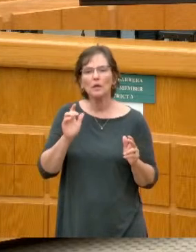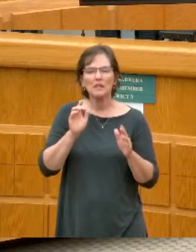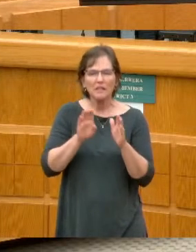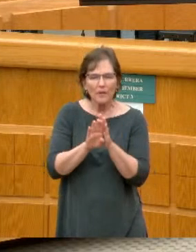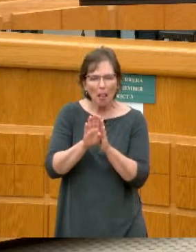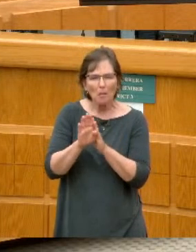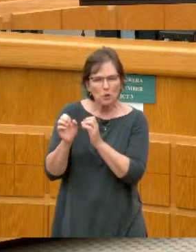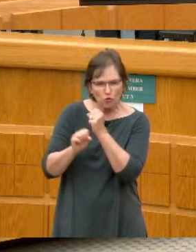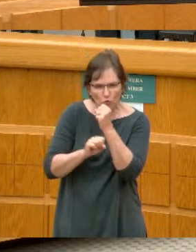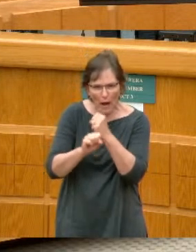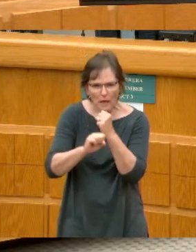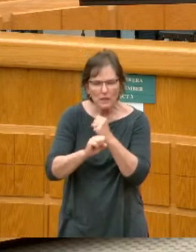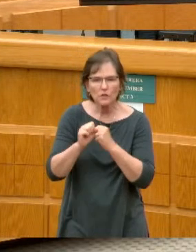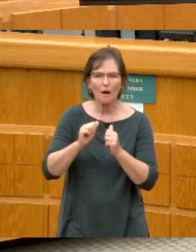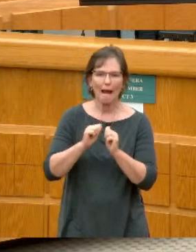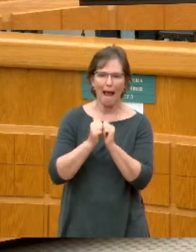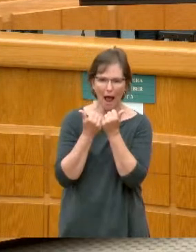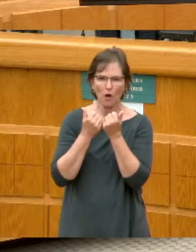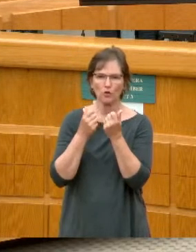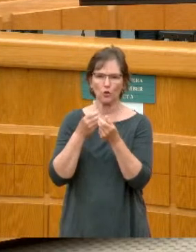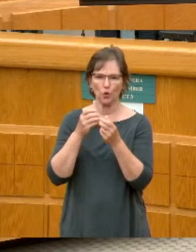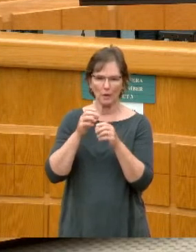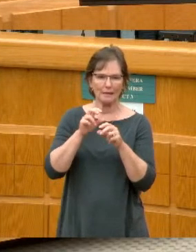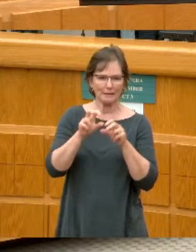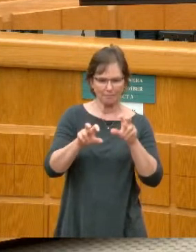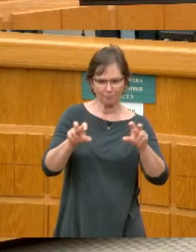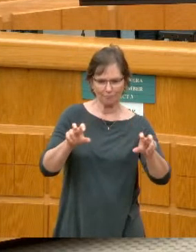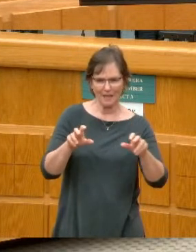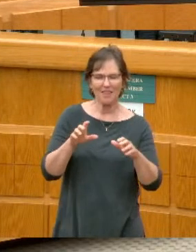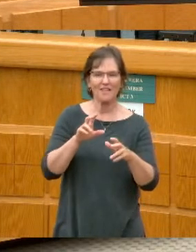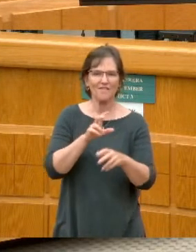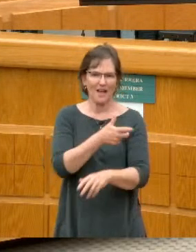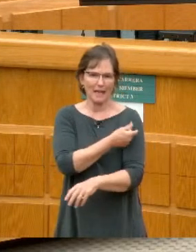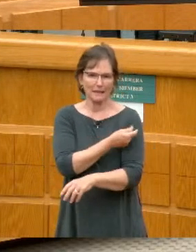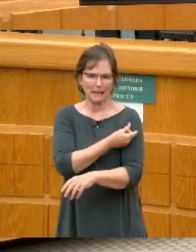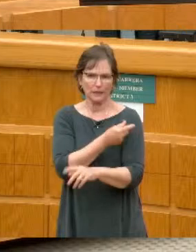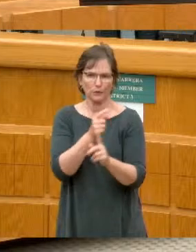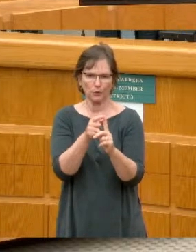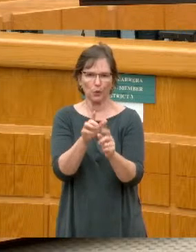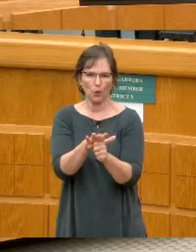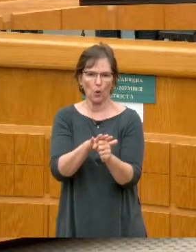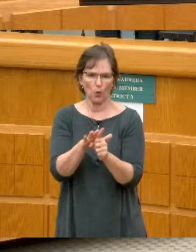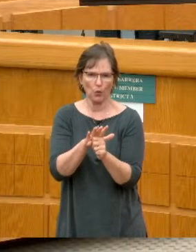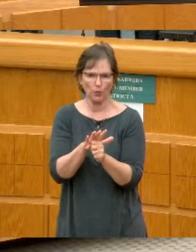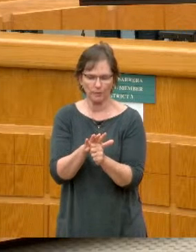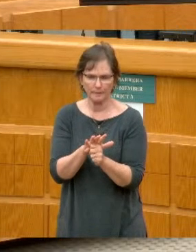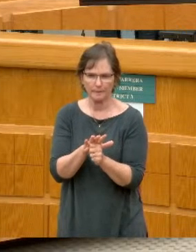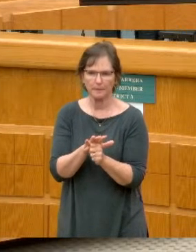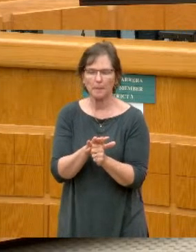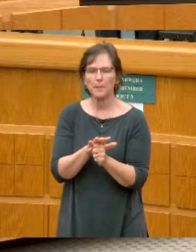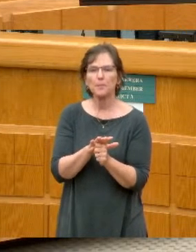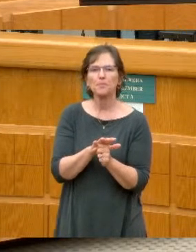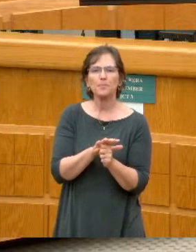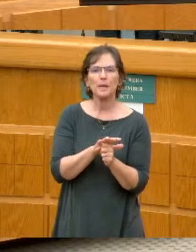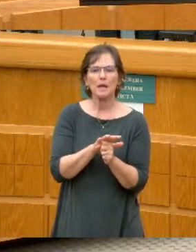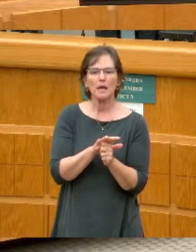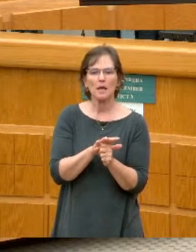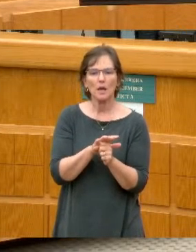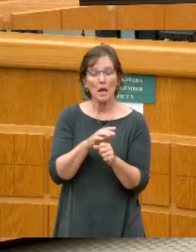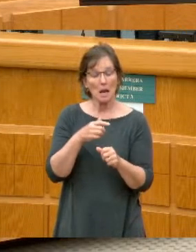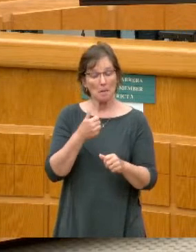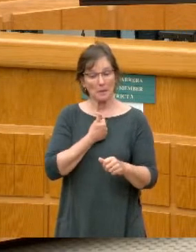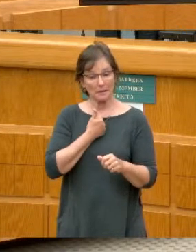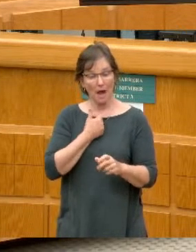of Texas. And they formed an expert vaccine allocation panel to develop vaccine